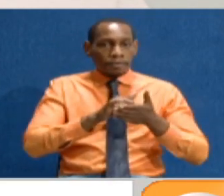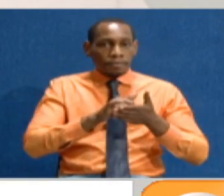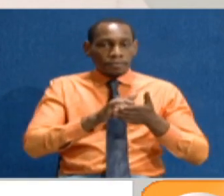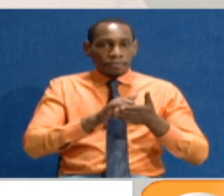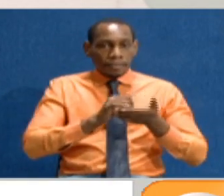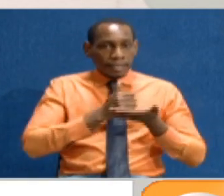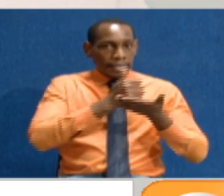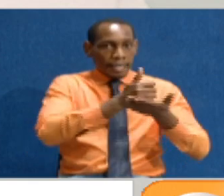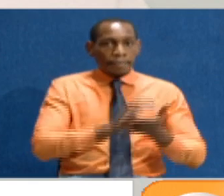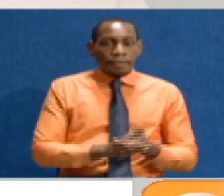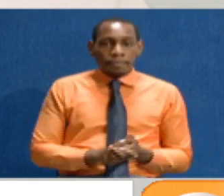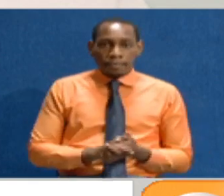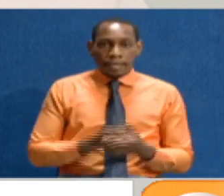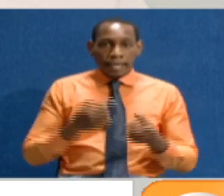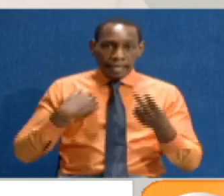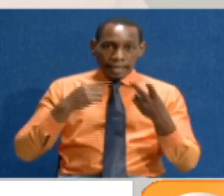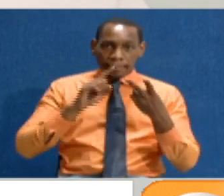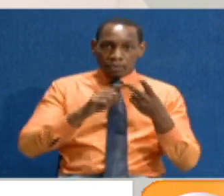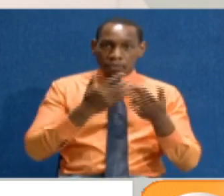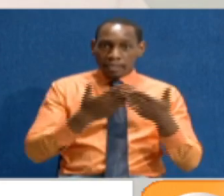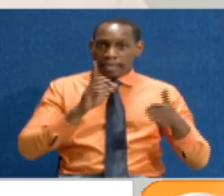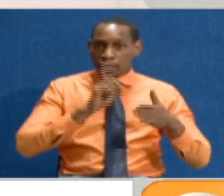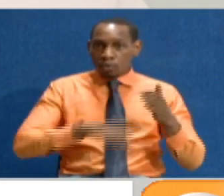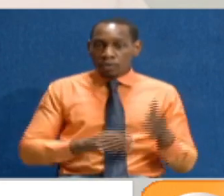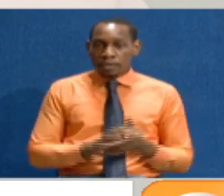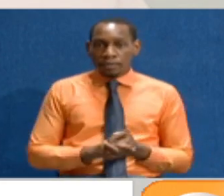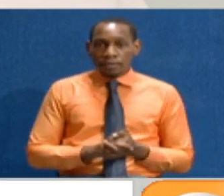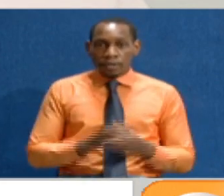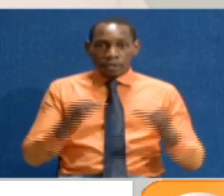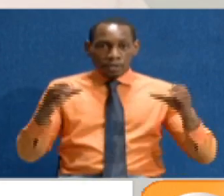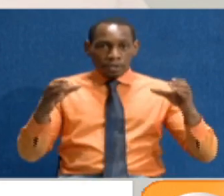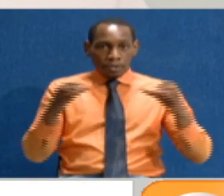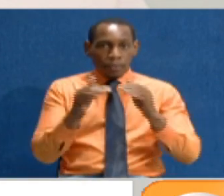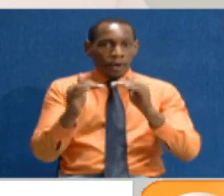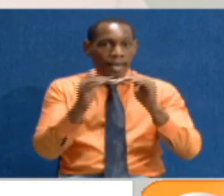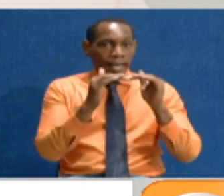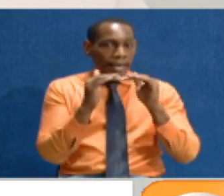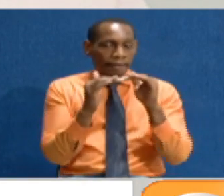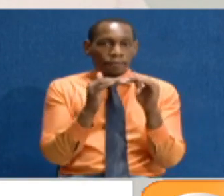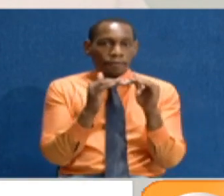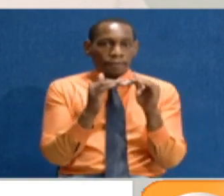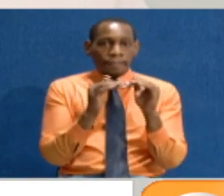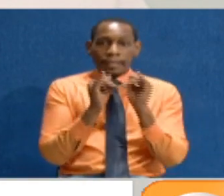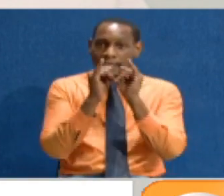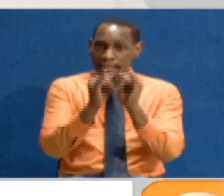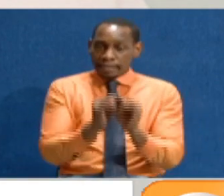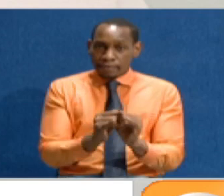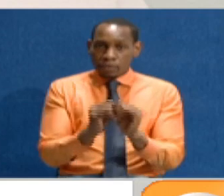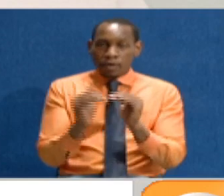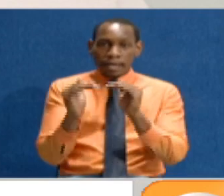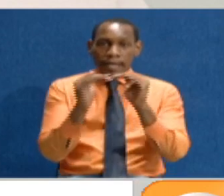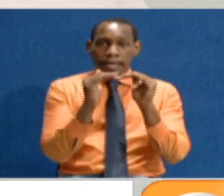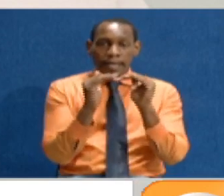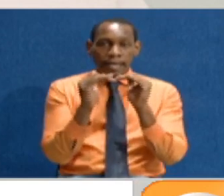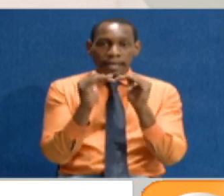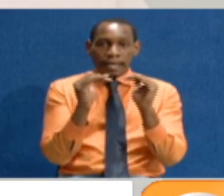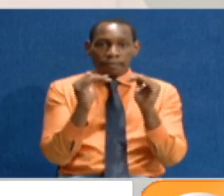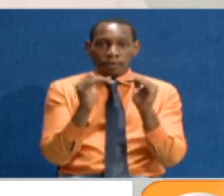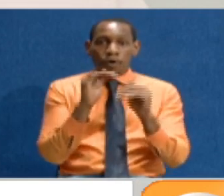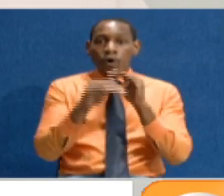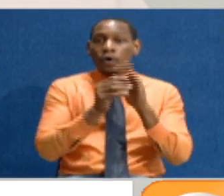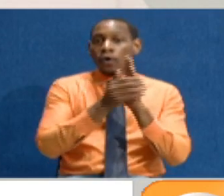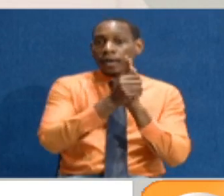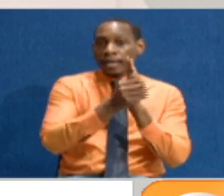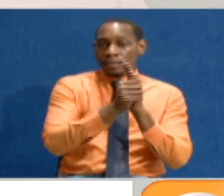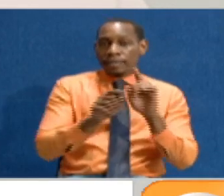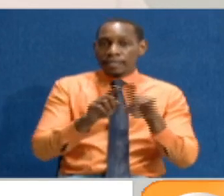help yourself. That's the first thing. The second thing is, you know, at a micro level, at an individual level, we are our own